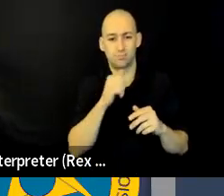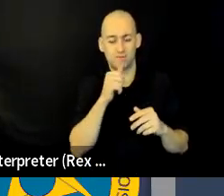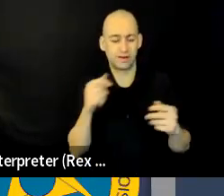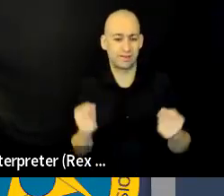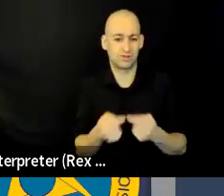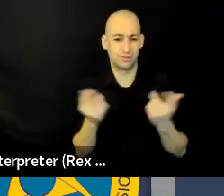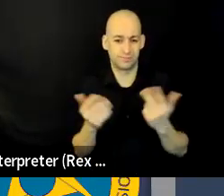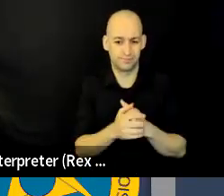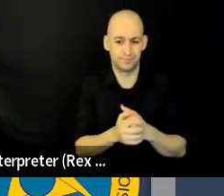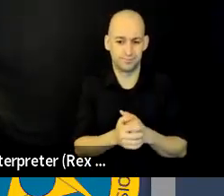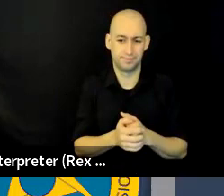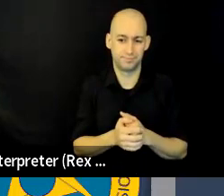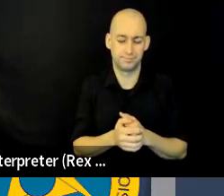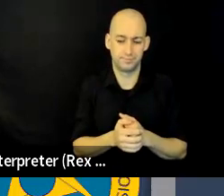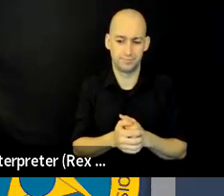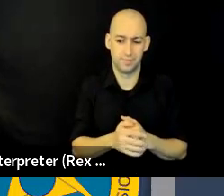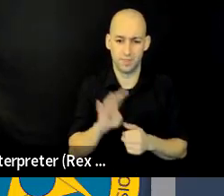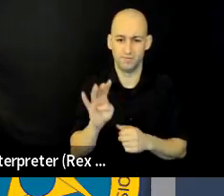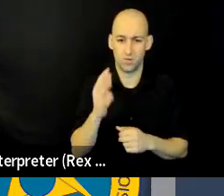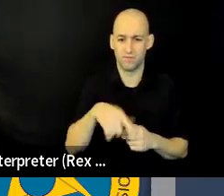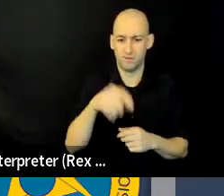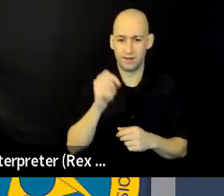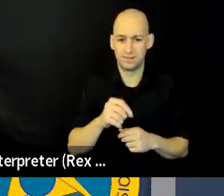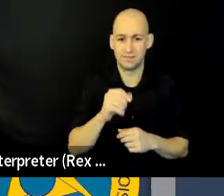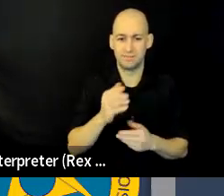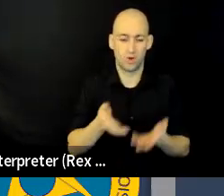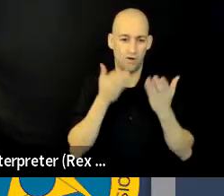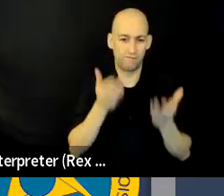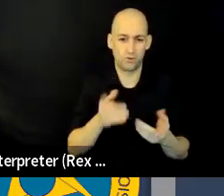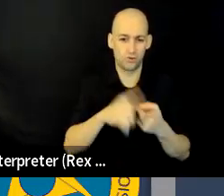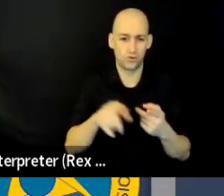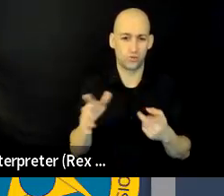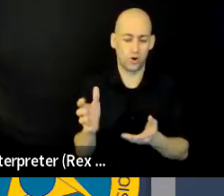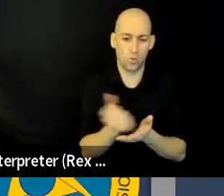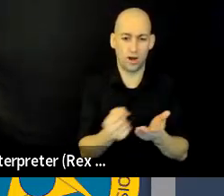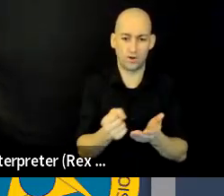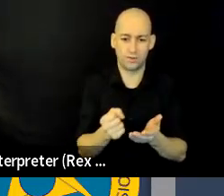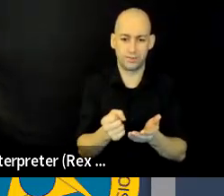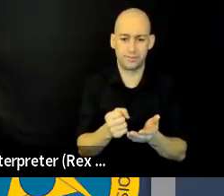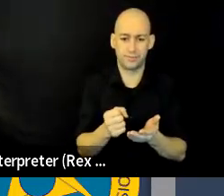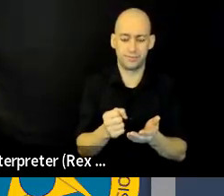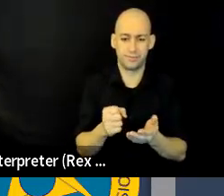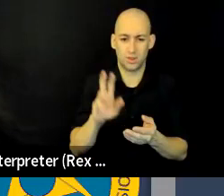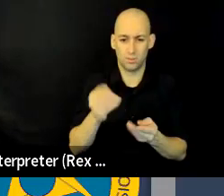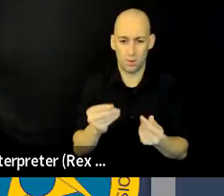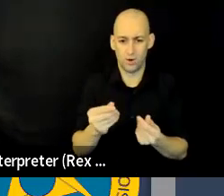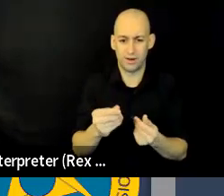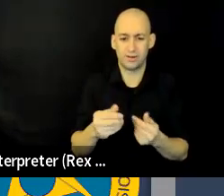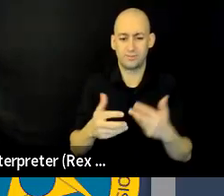proposed project? The 4th finding requires that an offer to acquire the property in accordance with Government Code